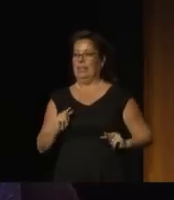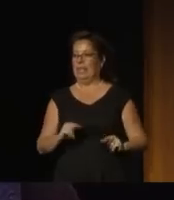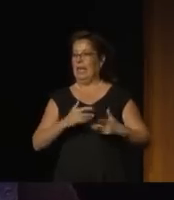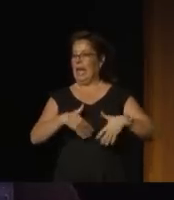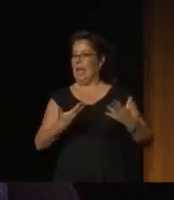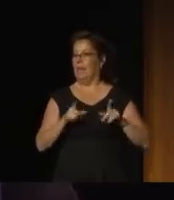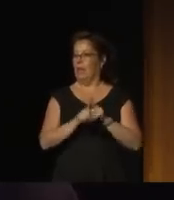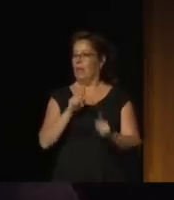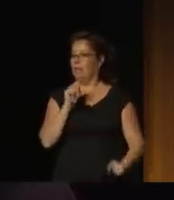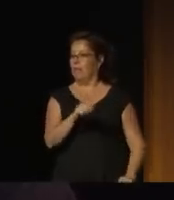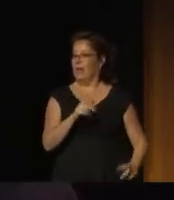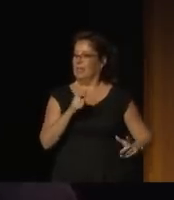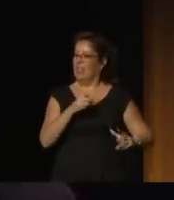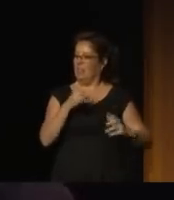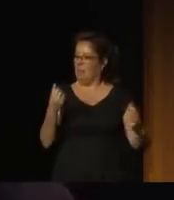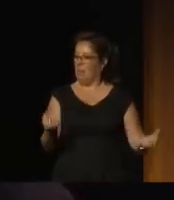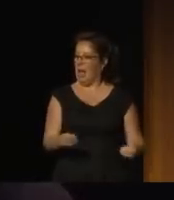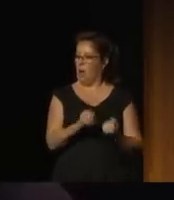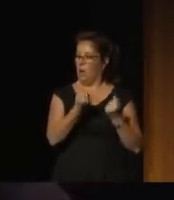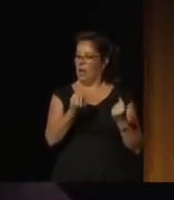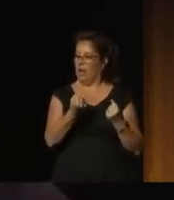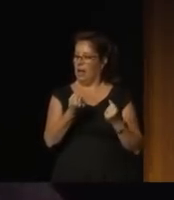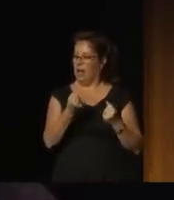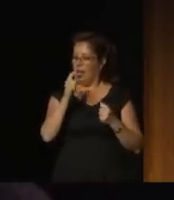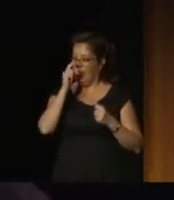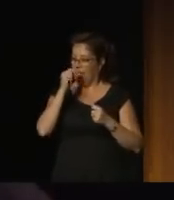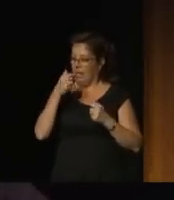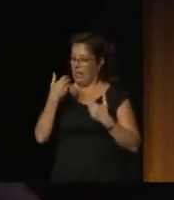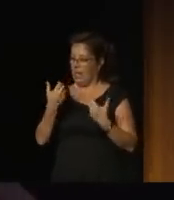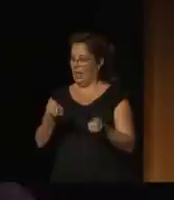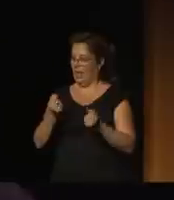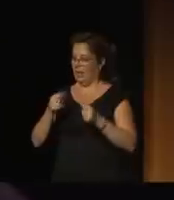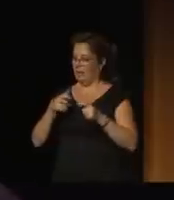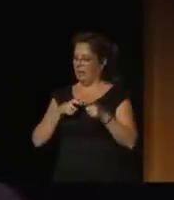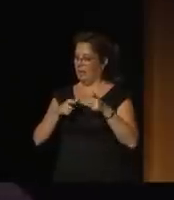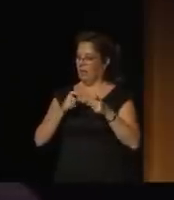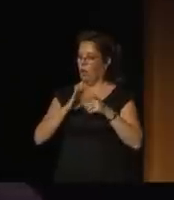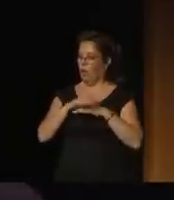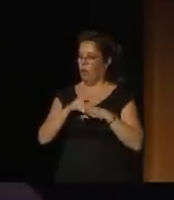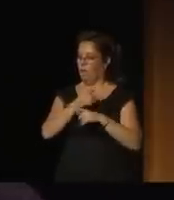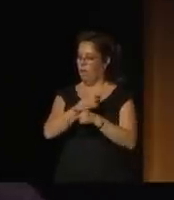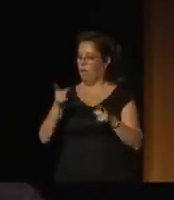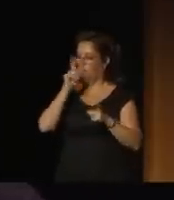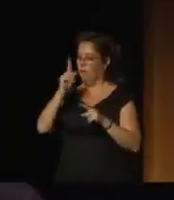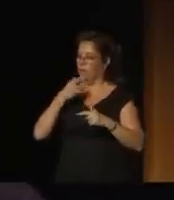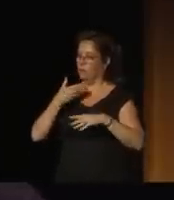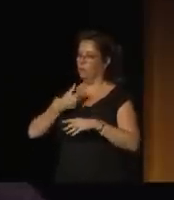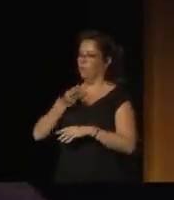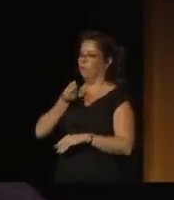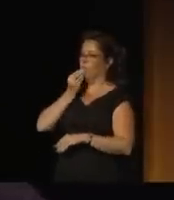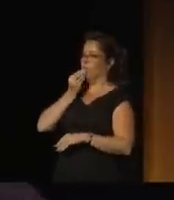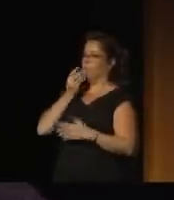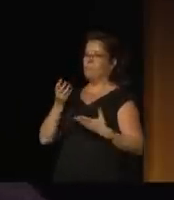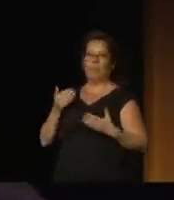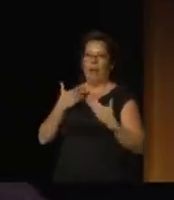like the power he seems to have over these people, not to say what's right and what's wrong. I'm not sure I know what that's about, but